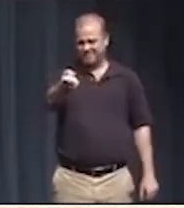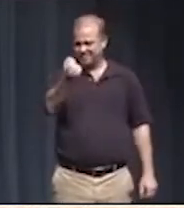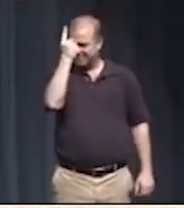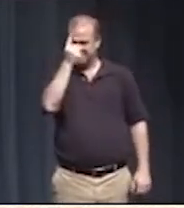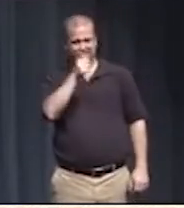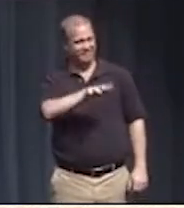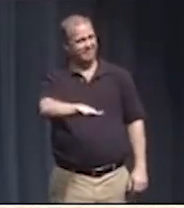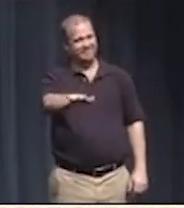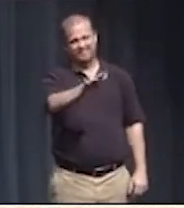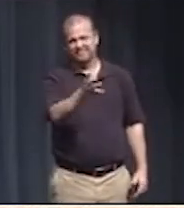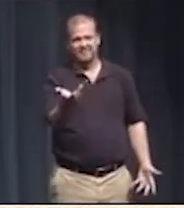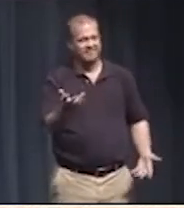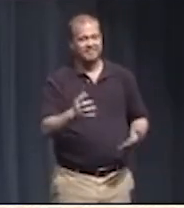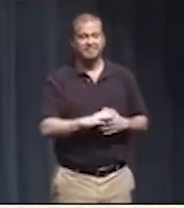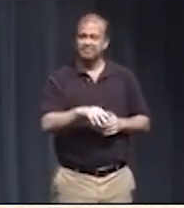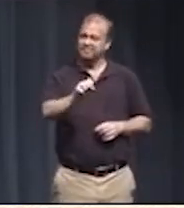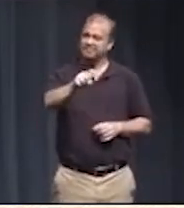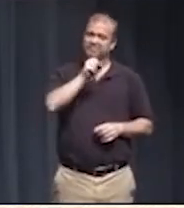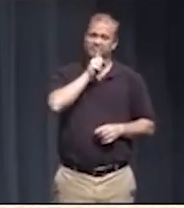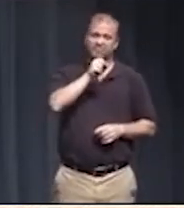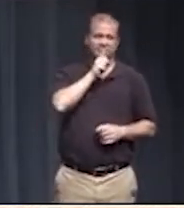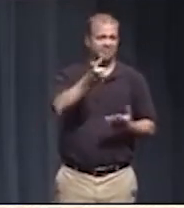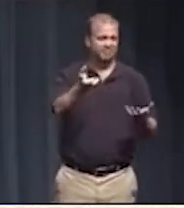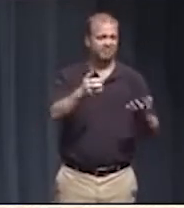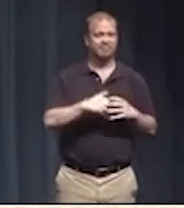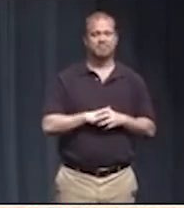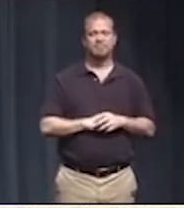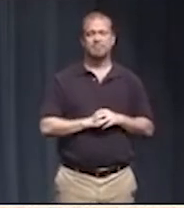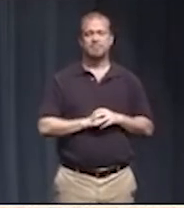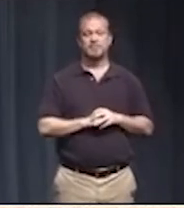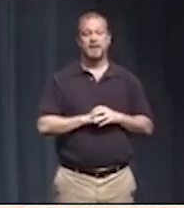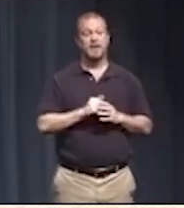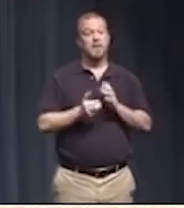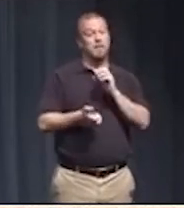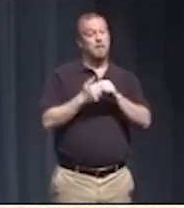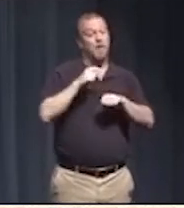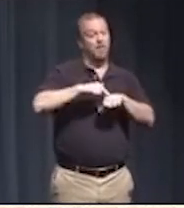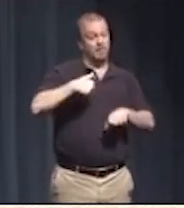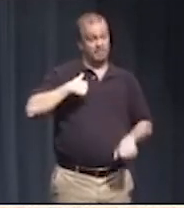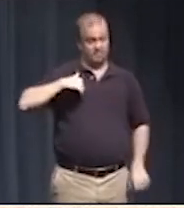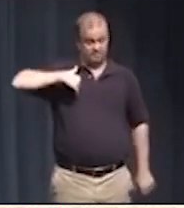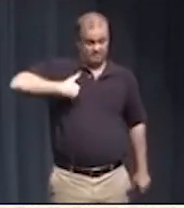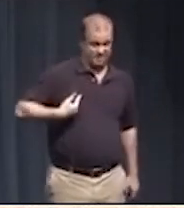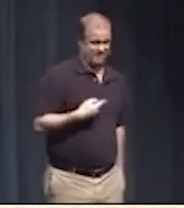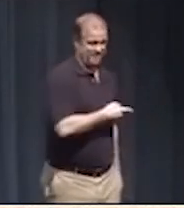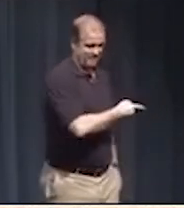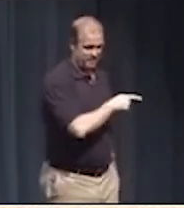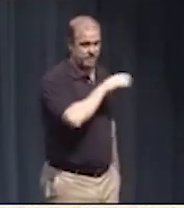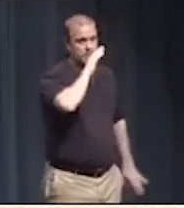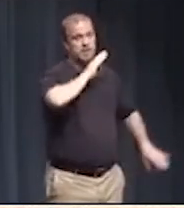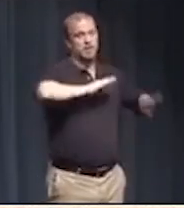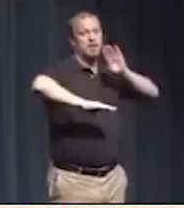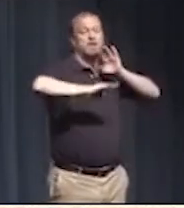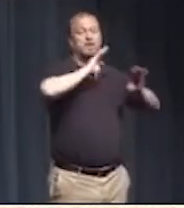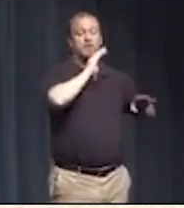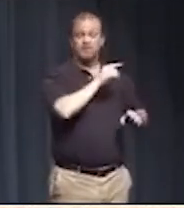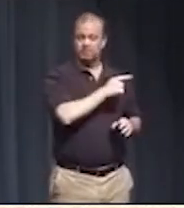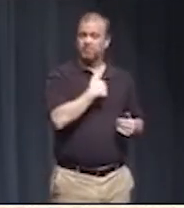understand. It is. And most of the time, I'm at fault for it, for her getting frustrated with me, with good